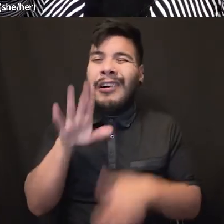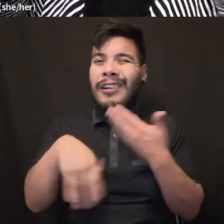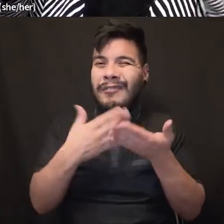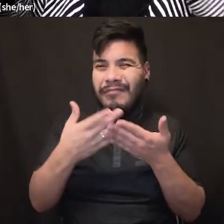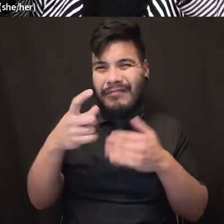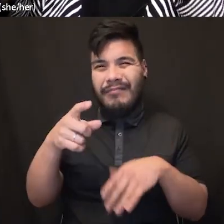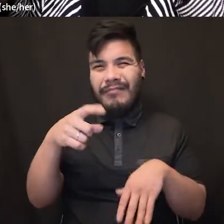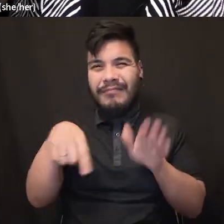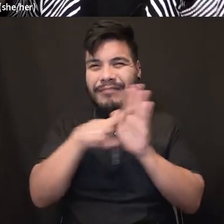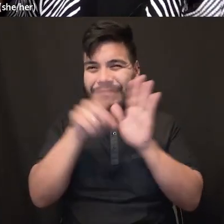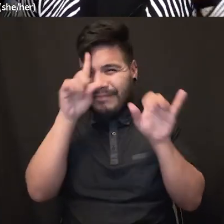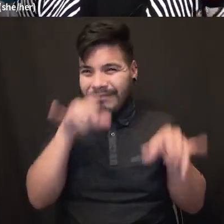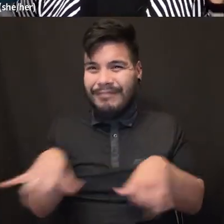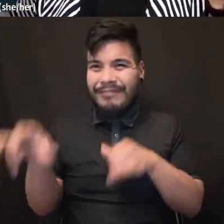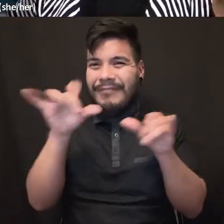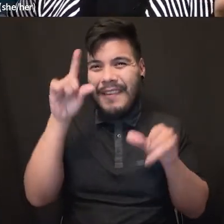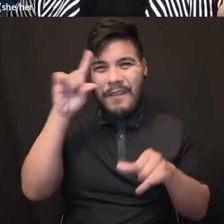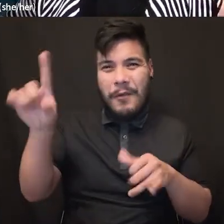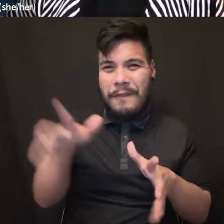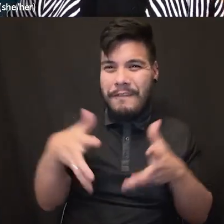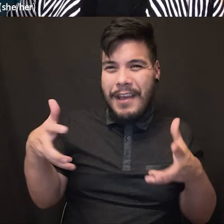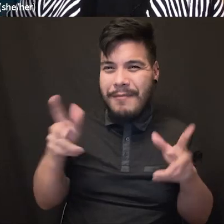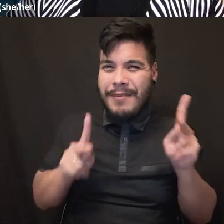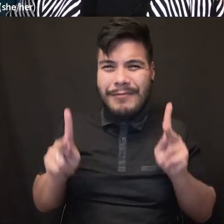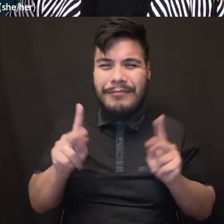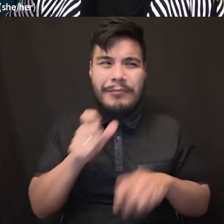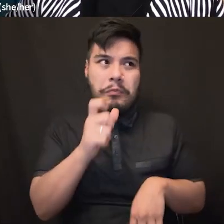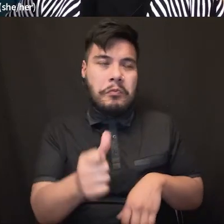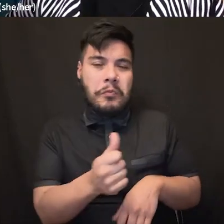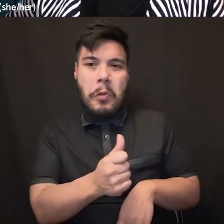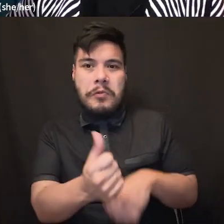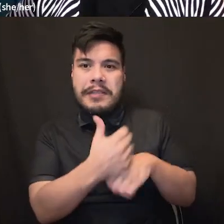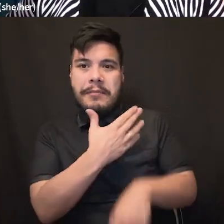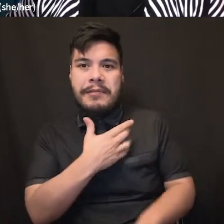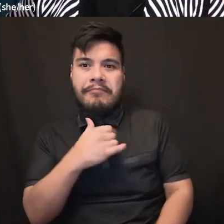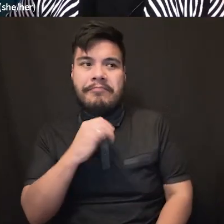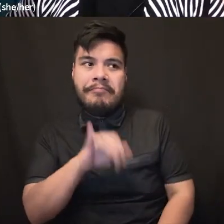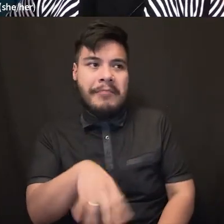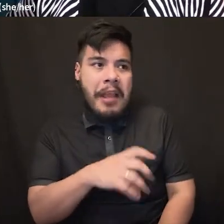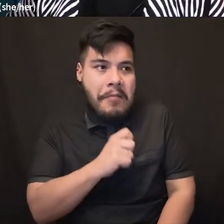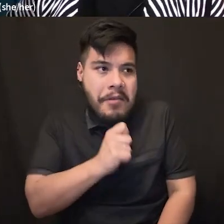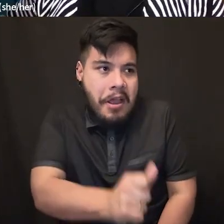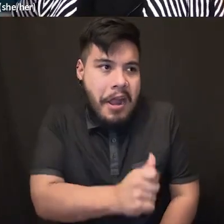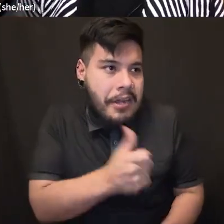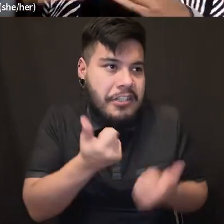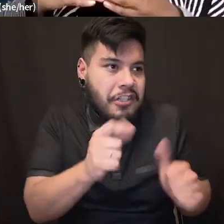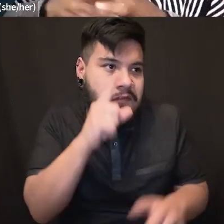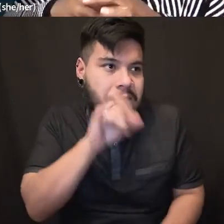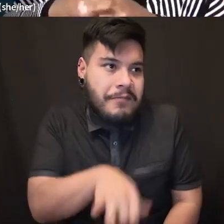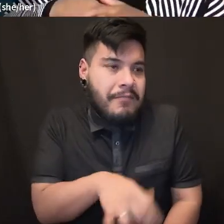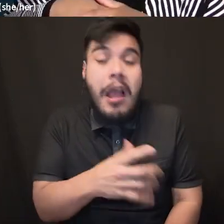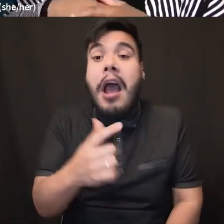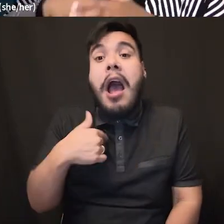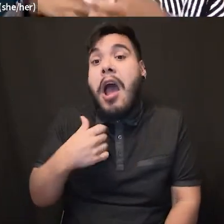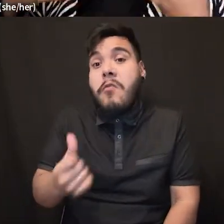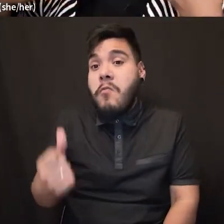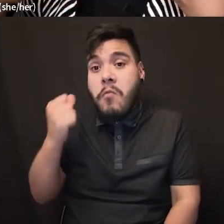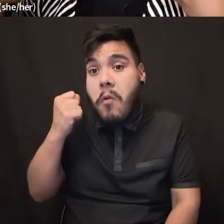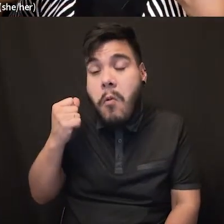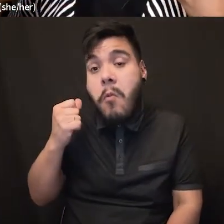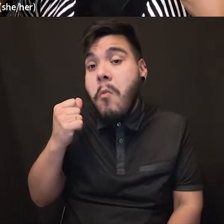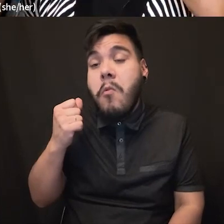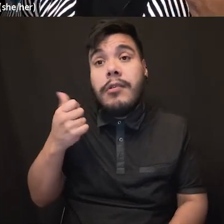stereotypes of fatness, I'm like, I don't send me that. I'm not gonna audition for that. I won't audition for